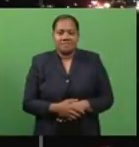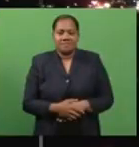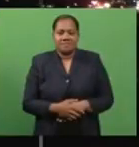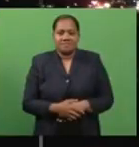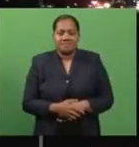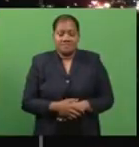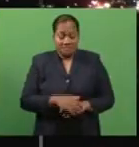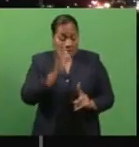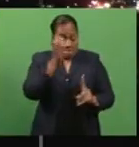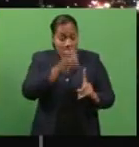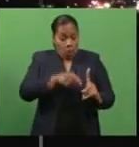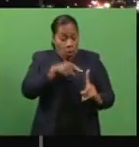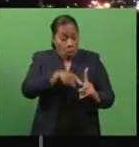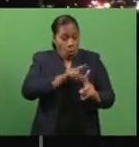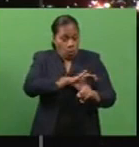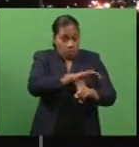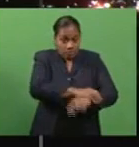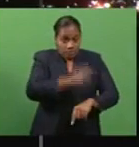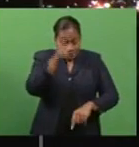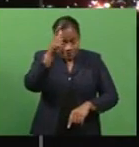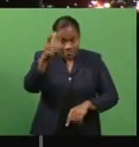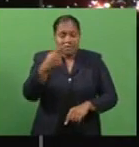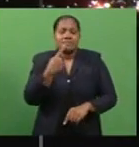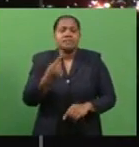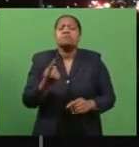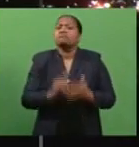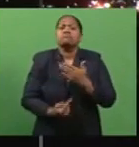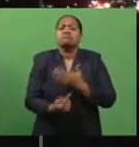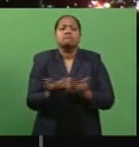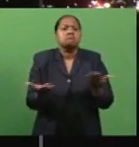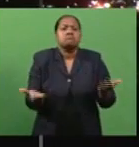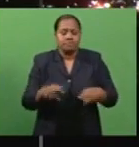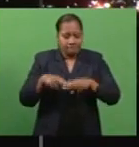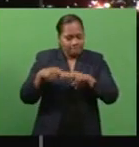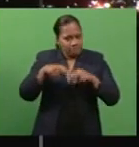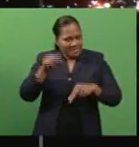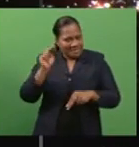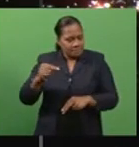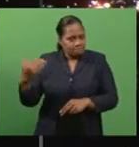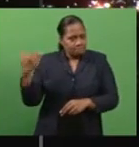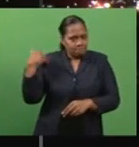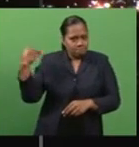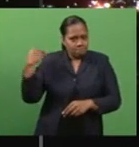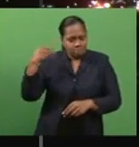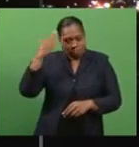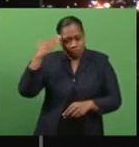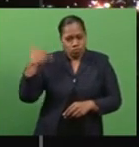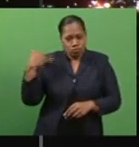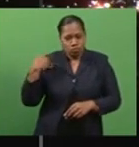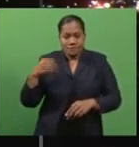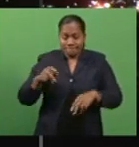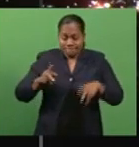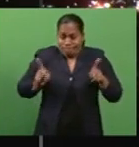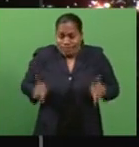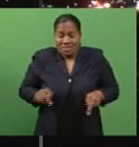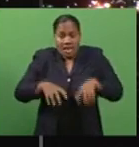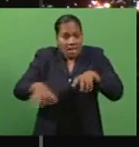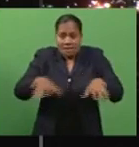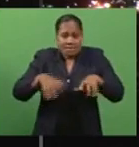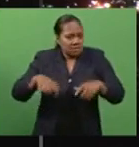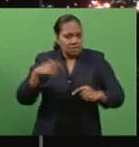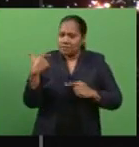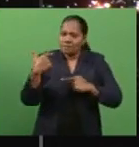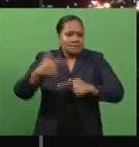Commissioner of Police Brigadier General Sithiven Ngilio says Fijians need to be reminded that physical activities are limited during